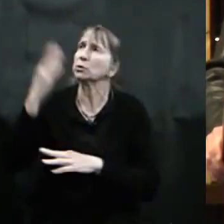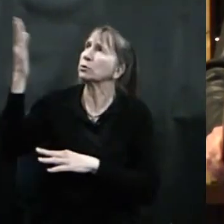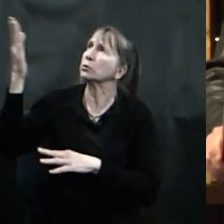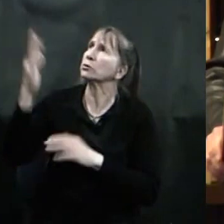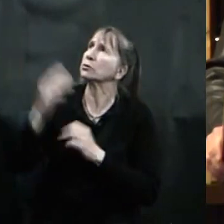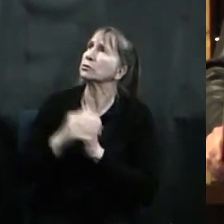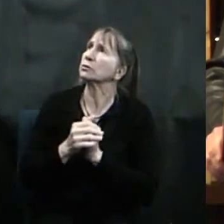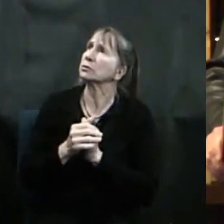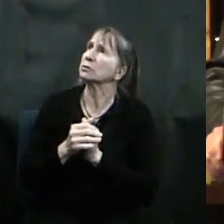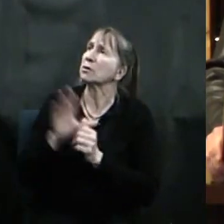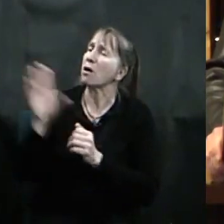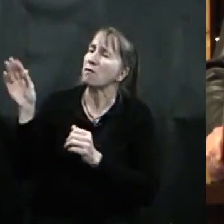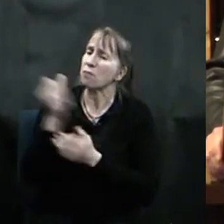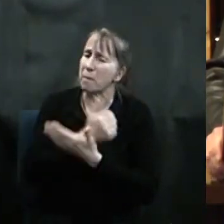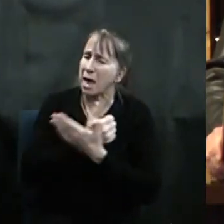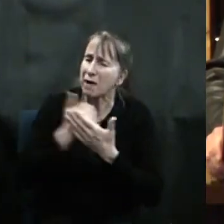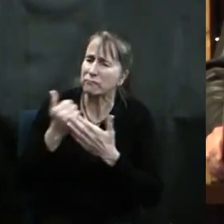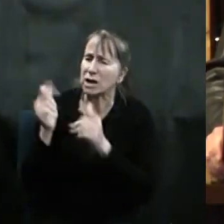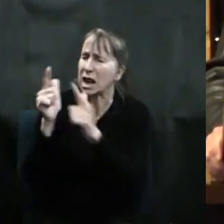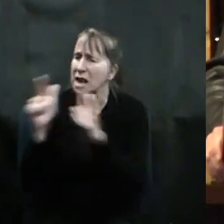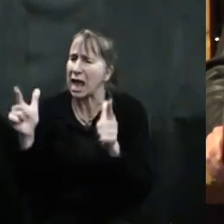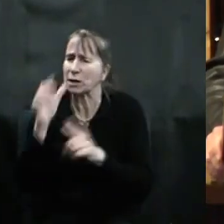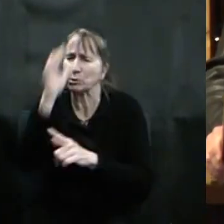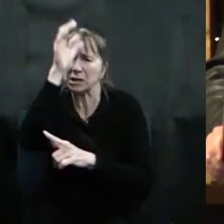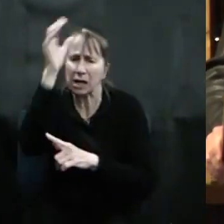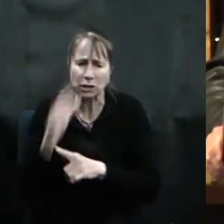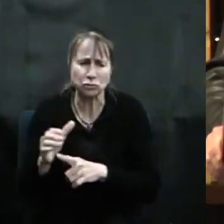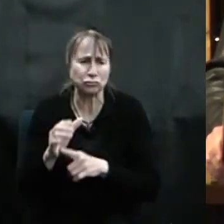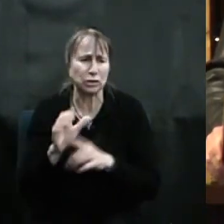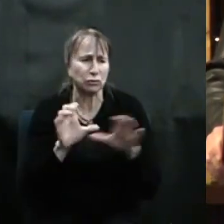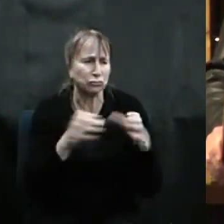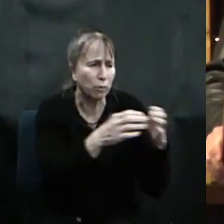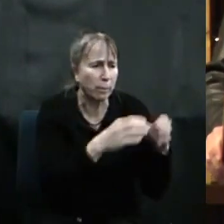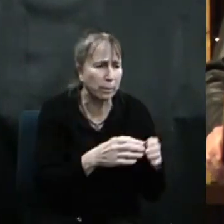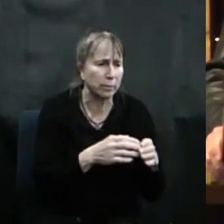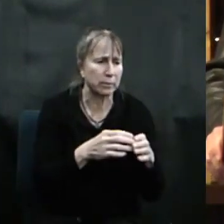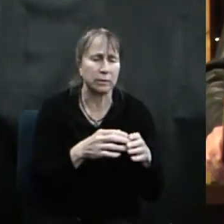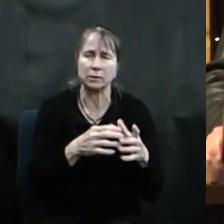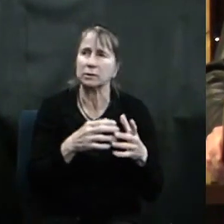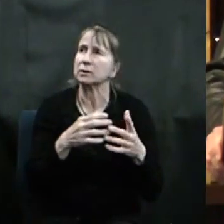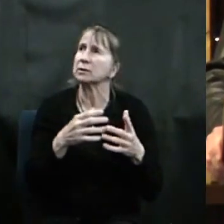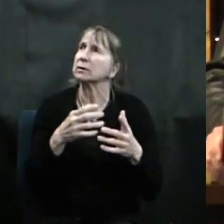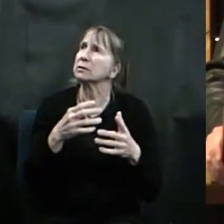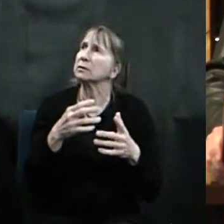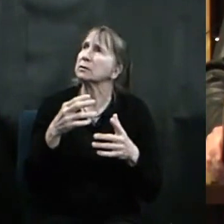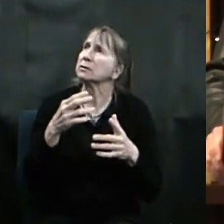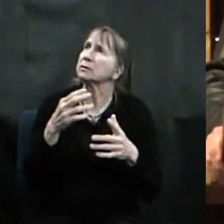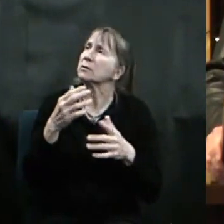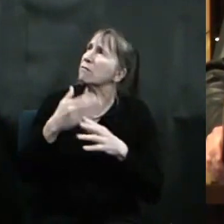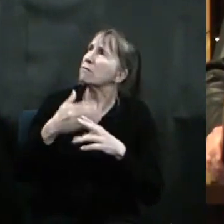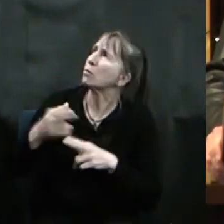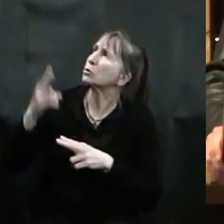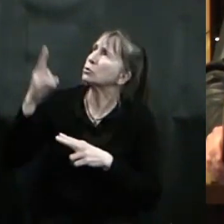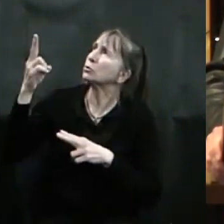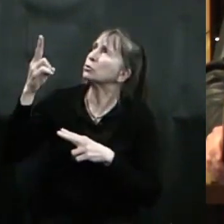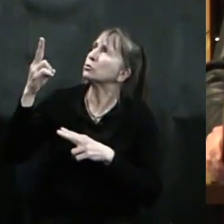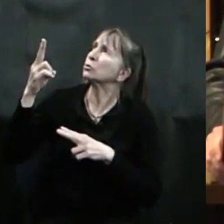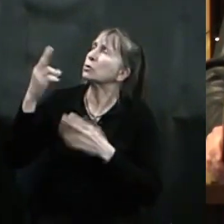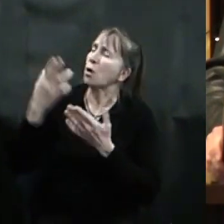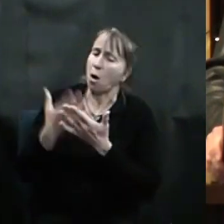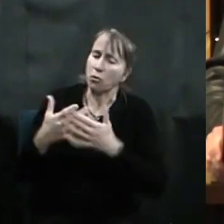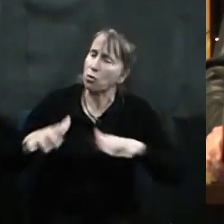from every tribe, language, people, and nation, to him who sits on the throne and to the